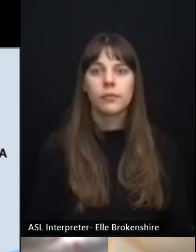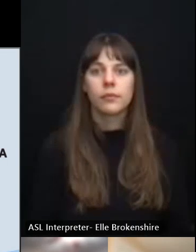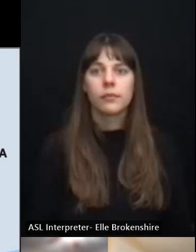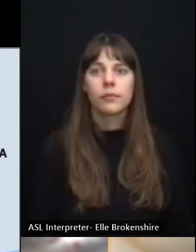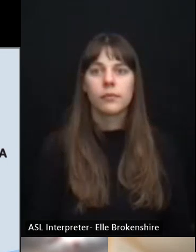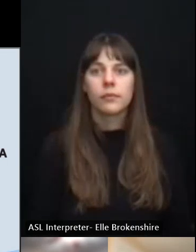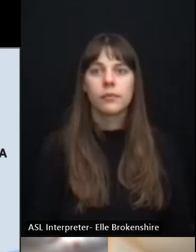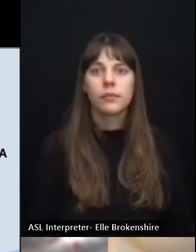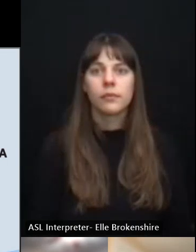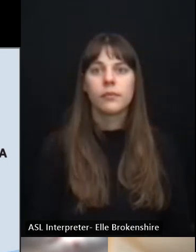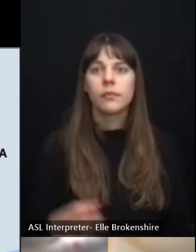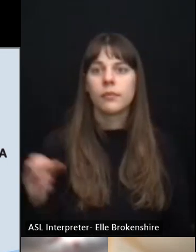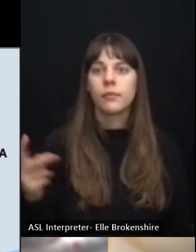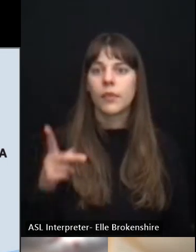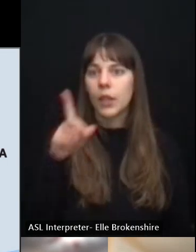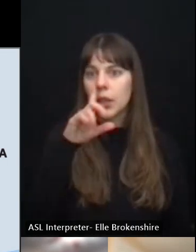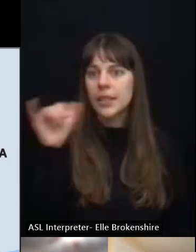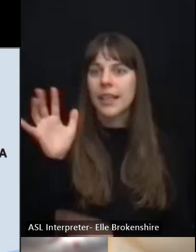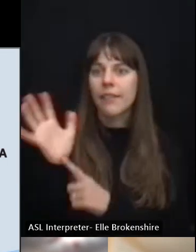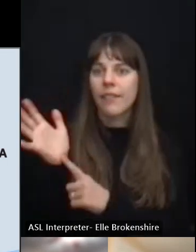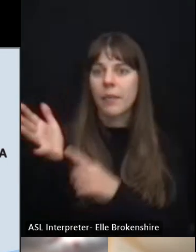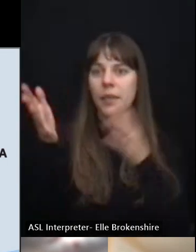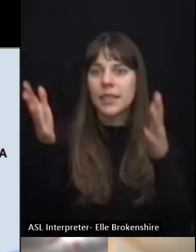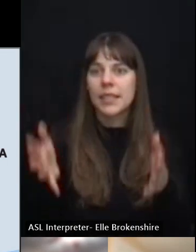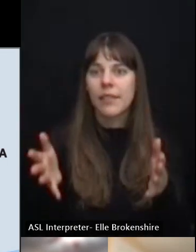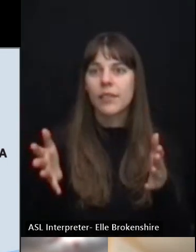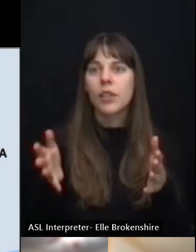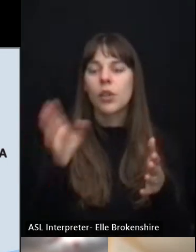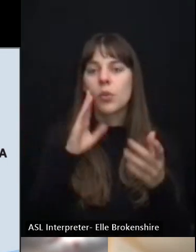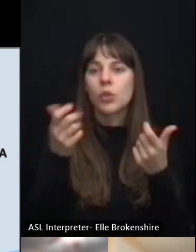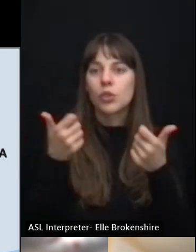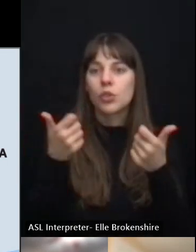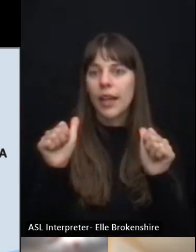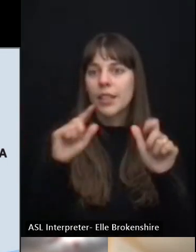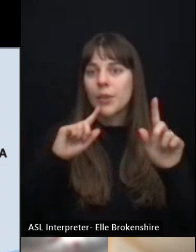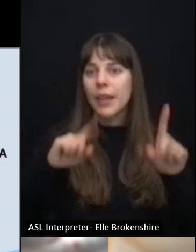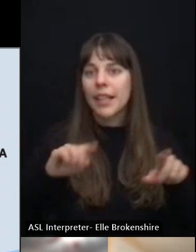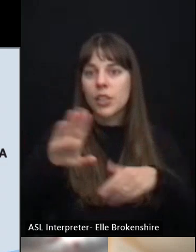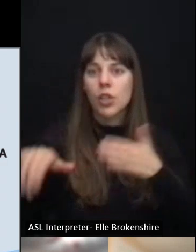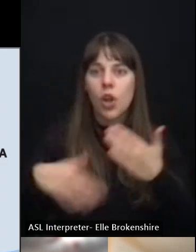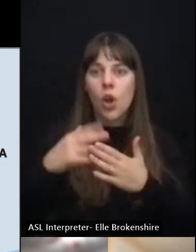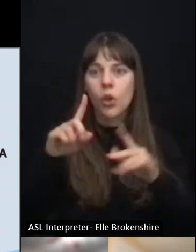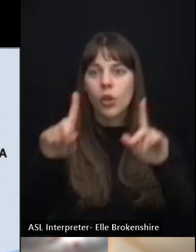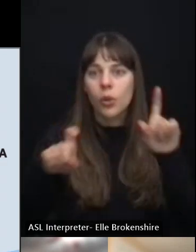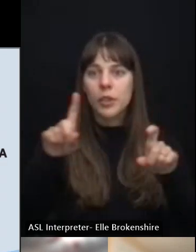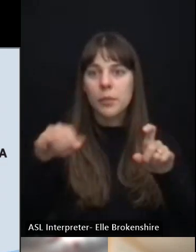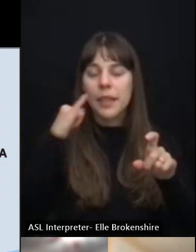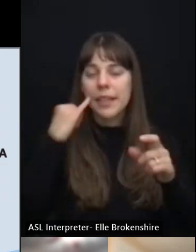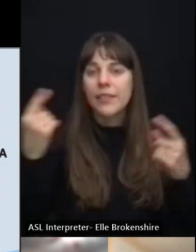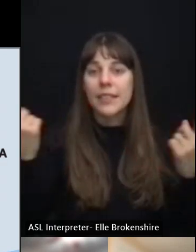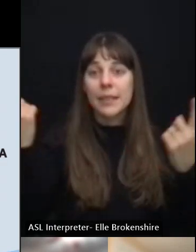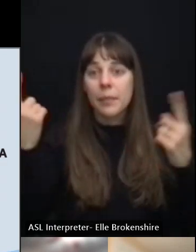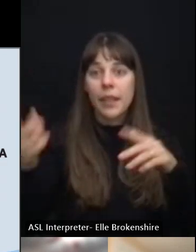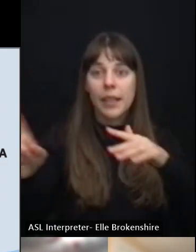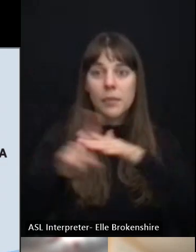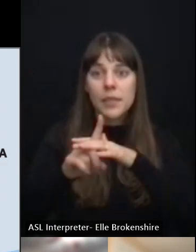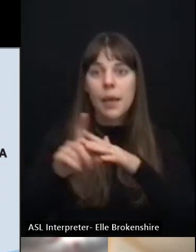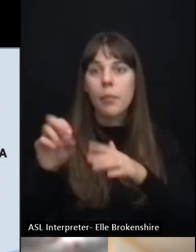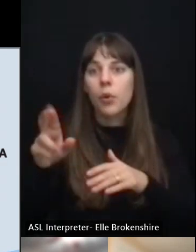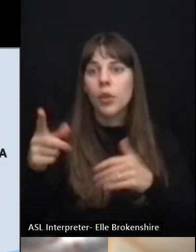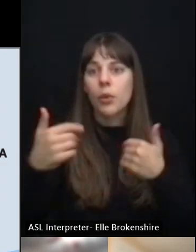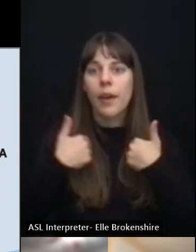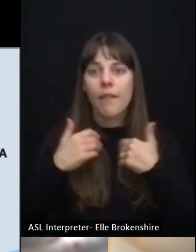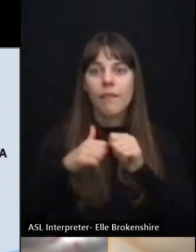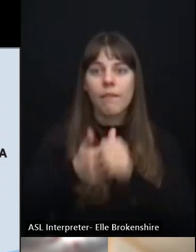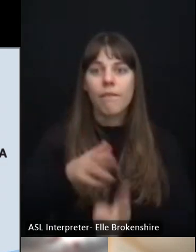All right, it looks like we have about 5 minutes left in the meeting. We'll try to get to all your questions, but if something does come up or you have a